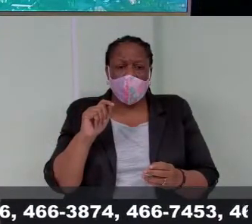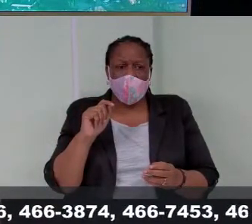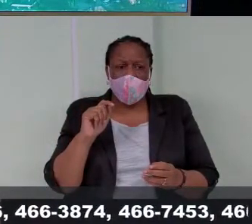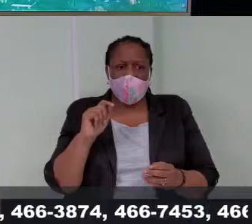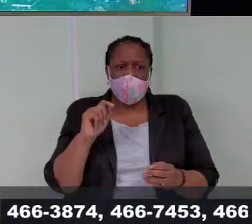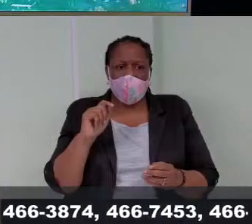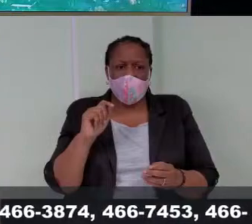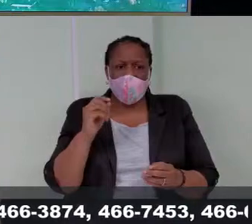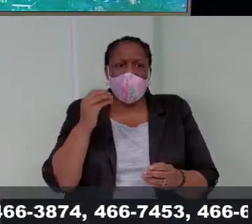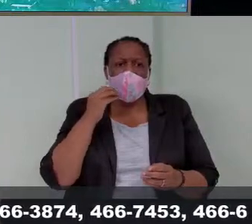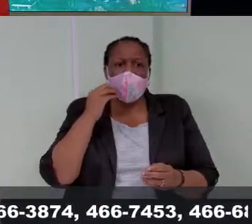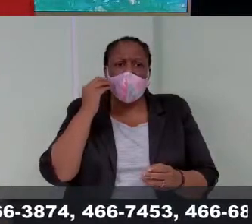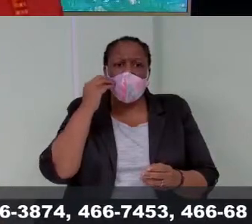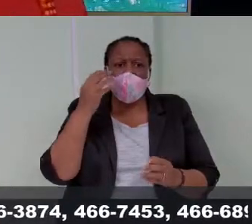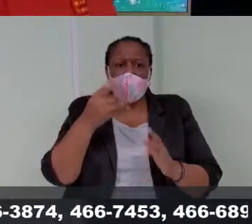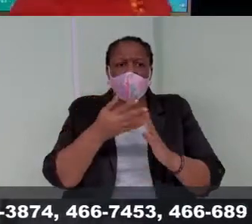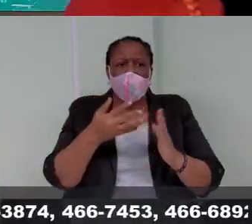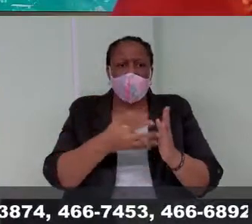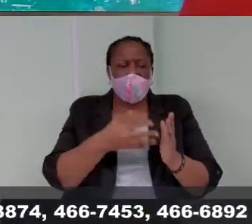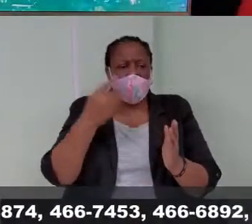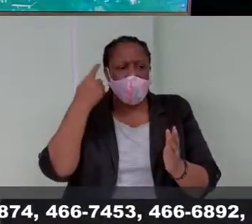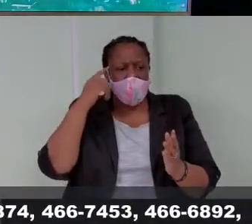Dr. Wilkinson.